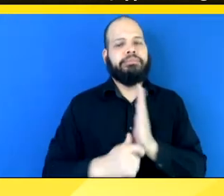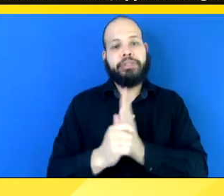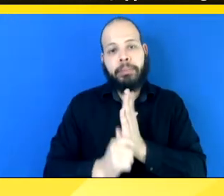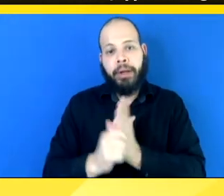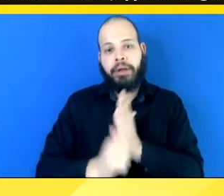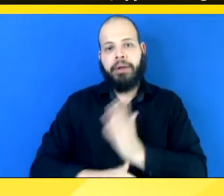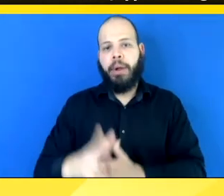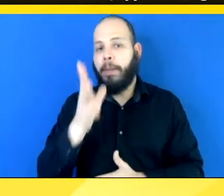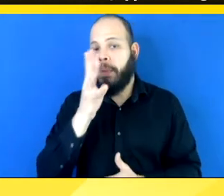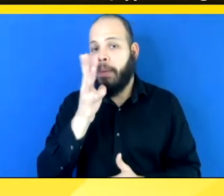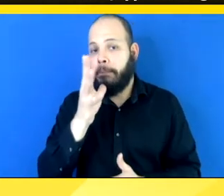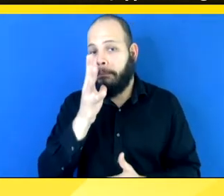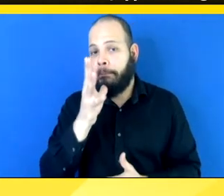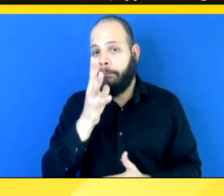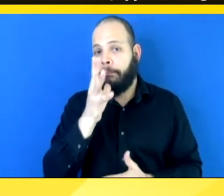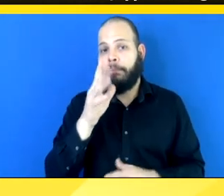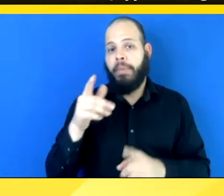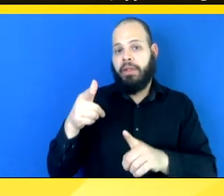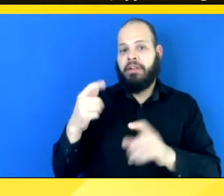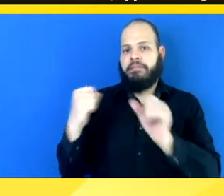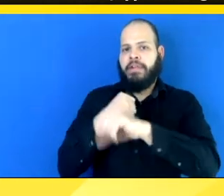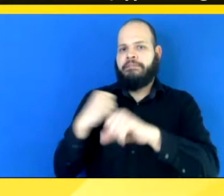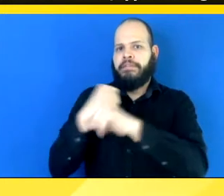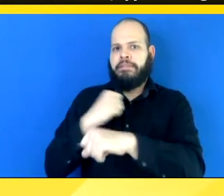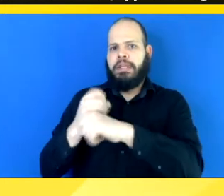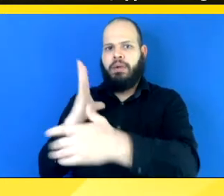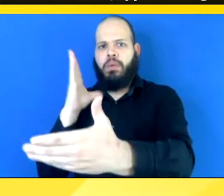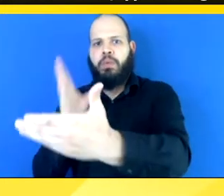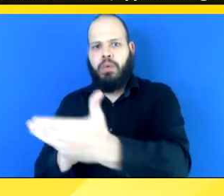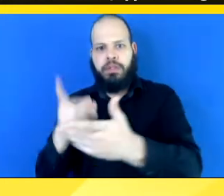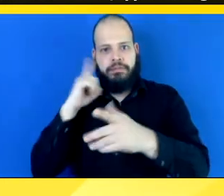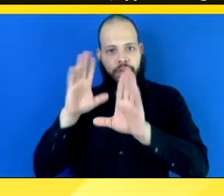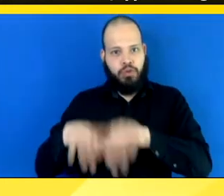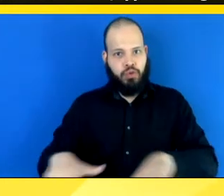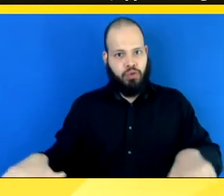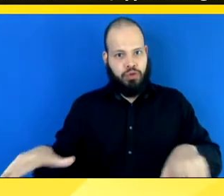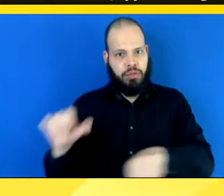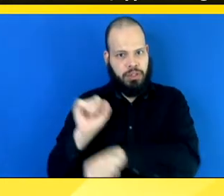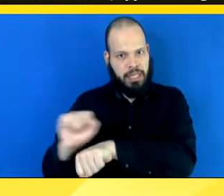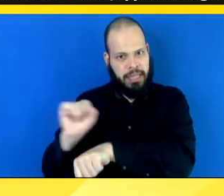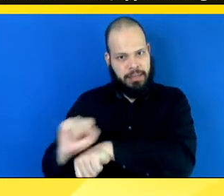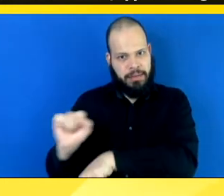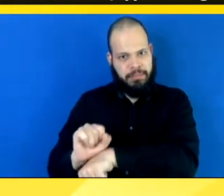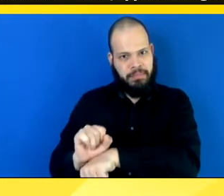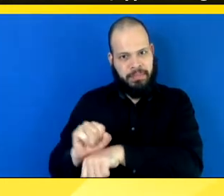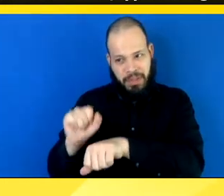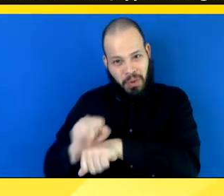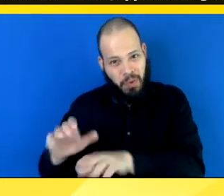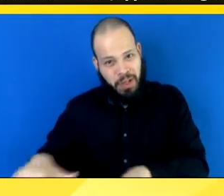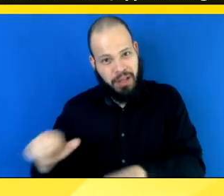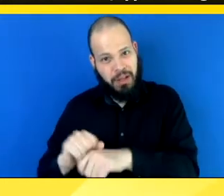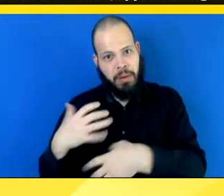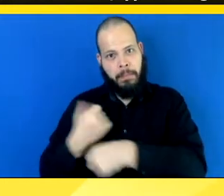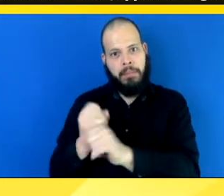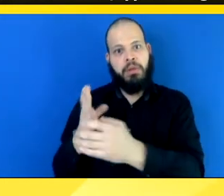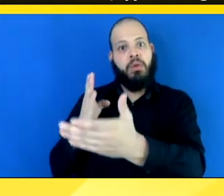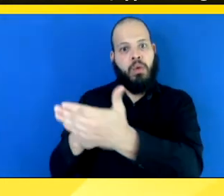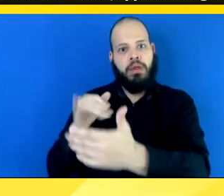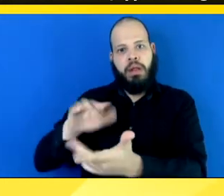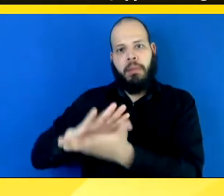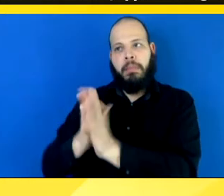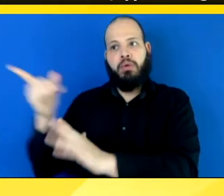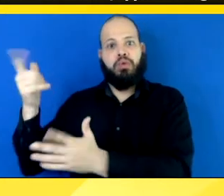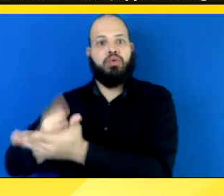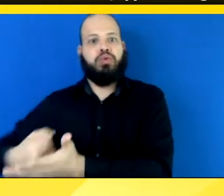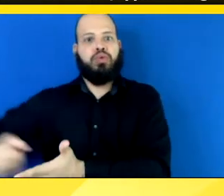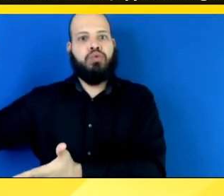labor. And she said, workers produce wealth and build the world's palaces, but they neither use the wealth nor dwell